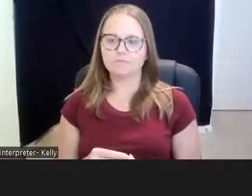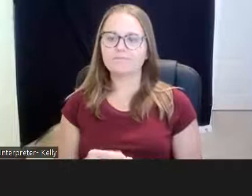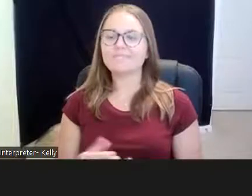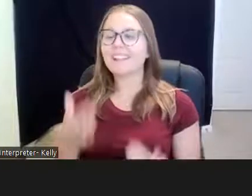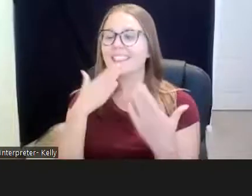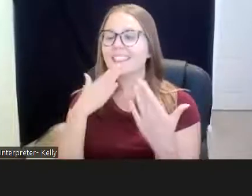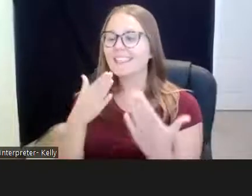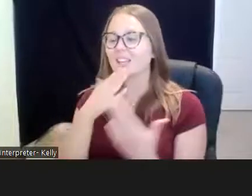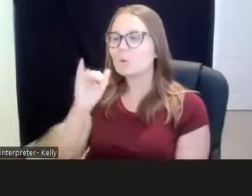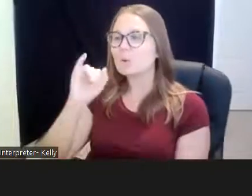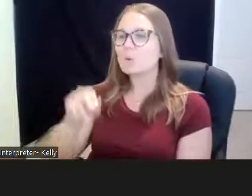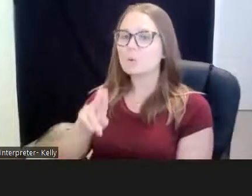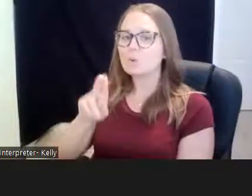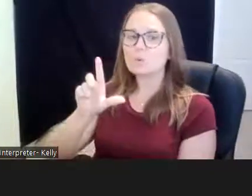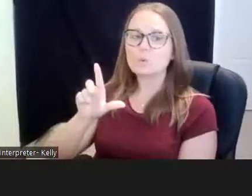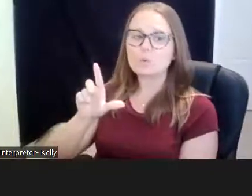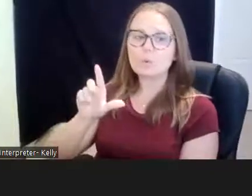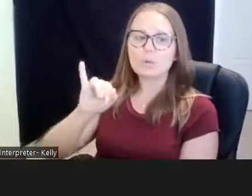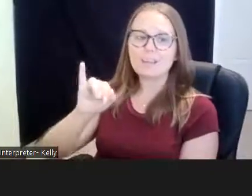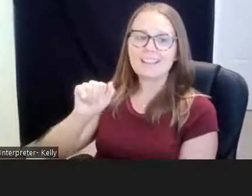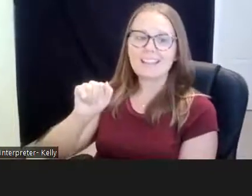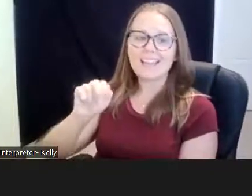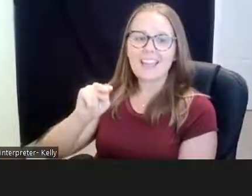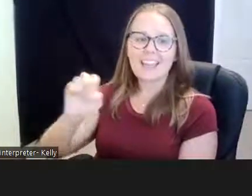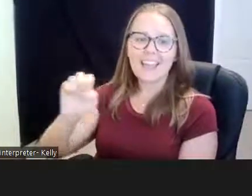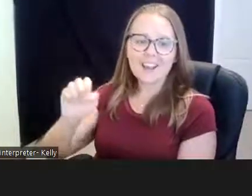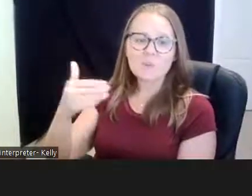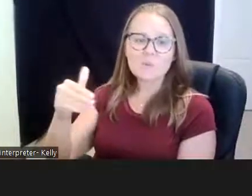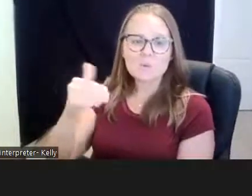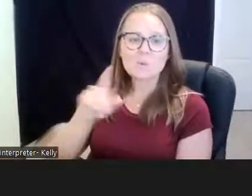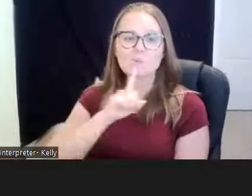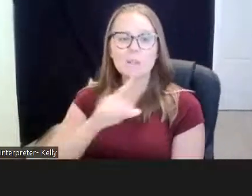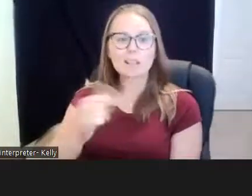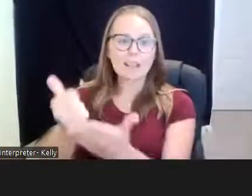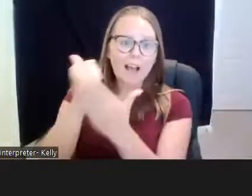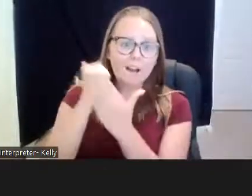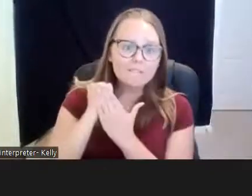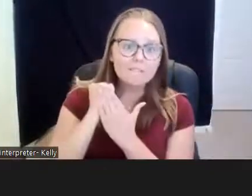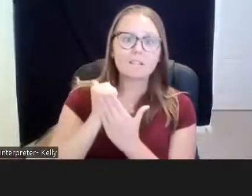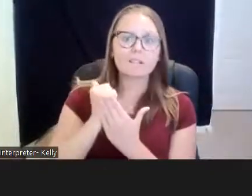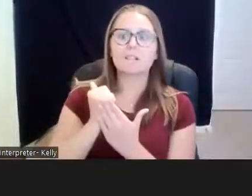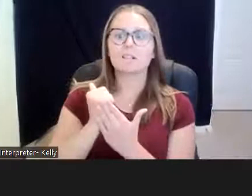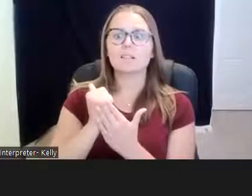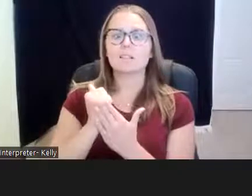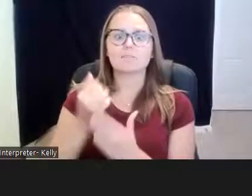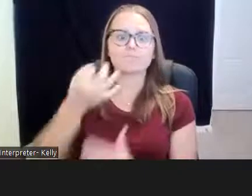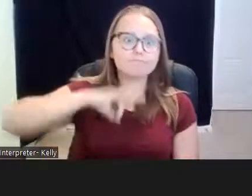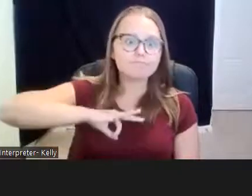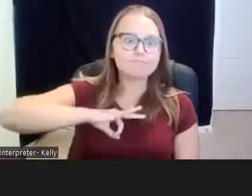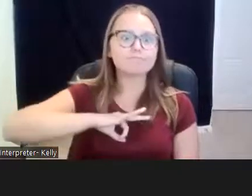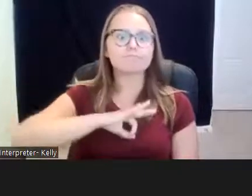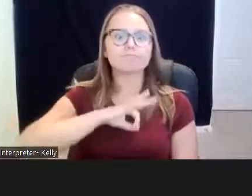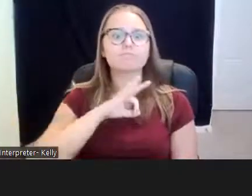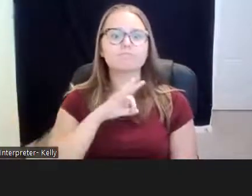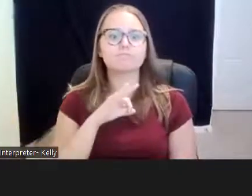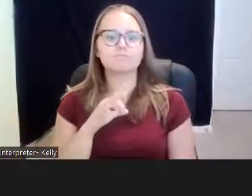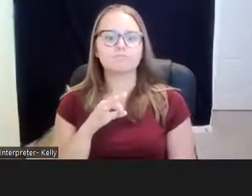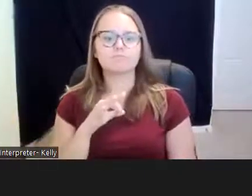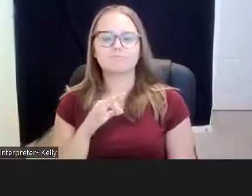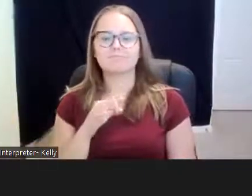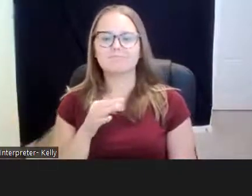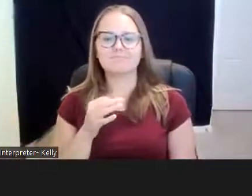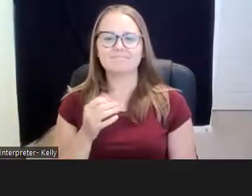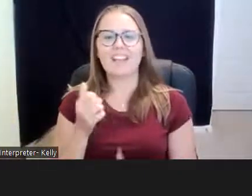Thank you, Julianne, for your incredibly helpful and insightful presentation. Every time I hear from